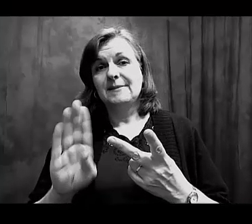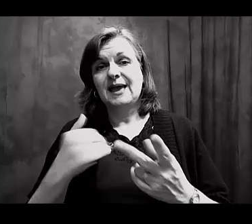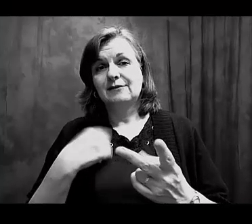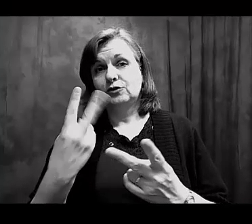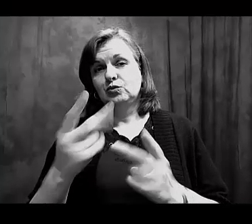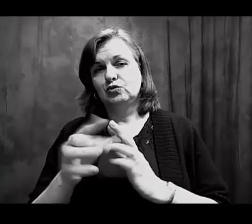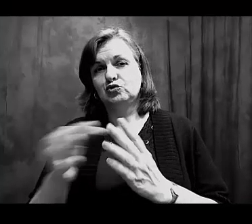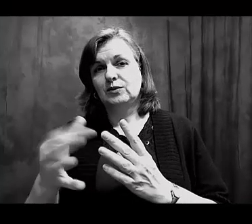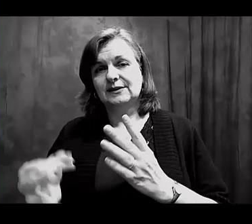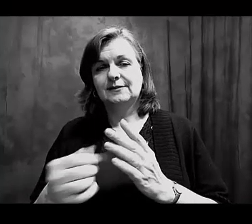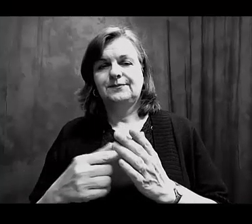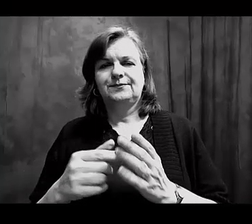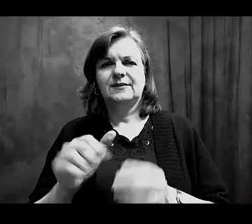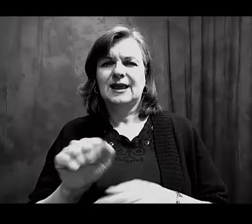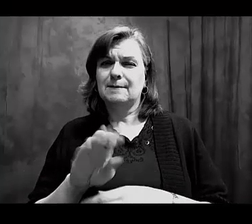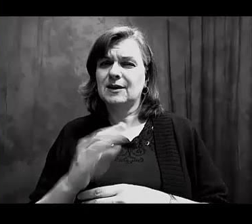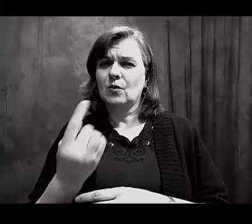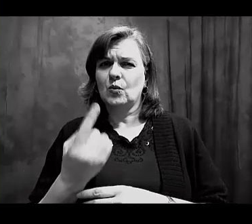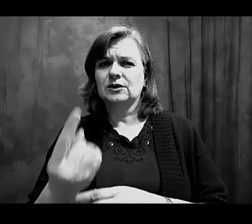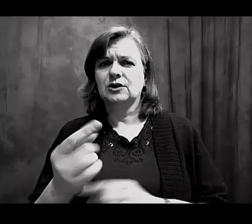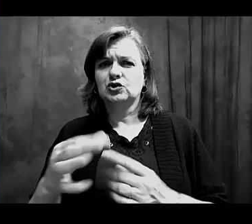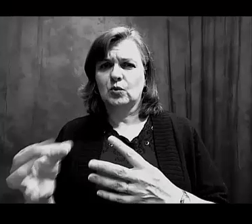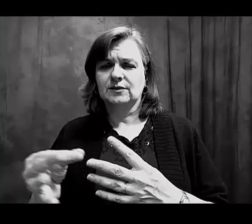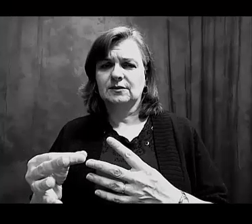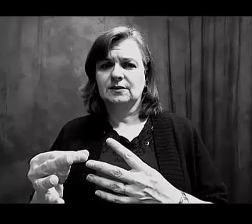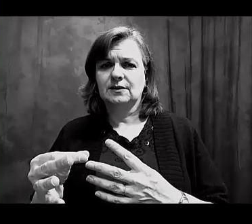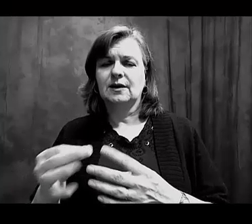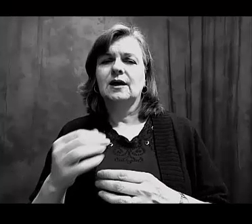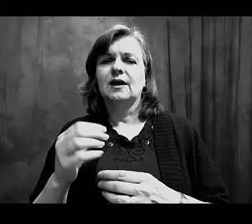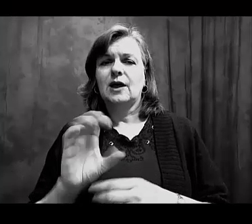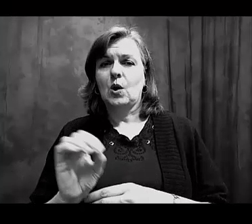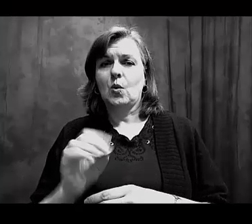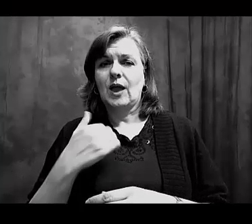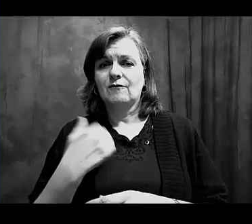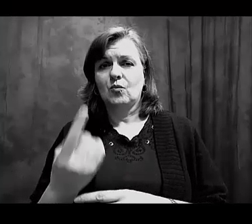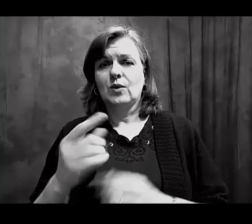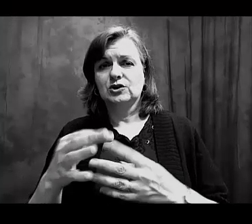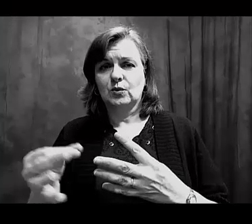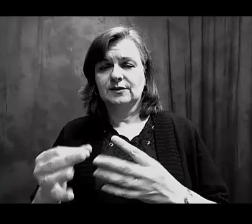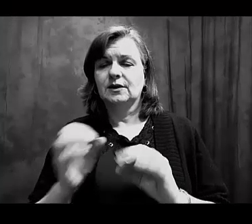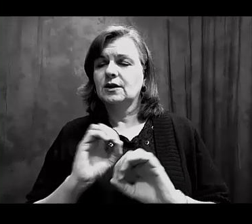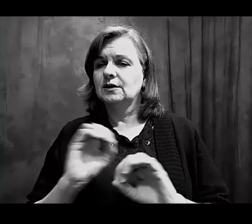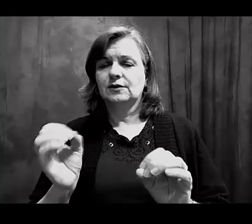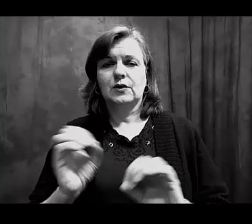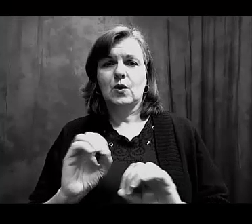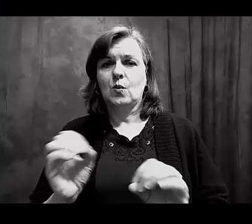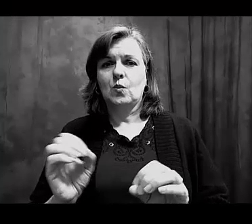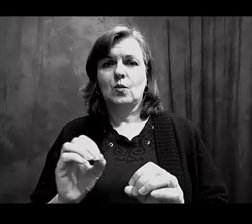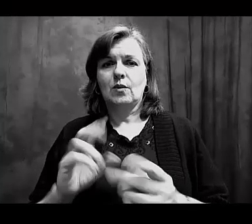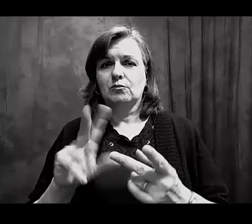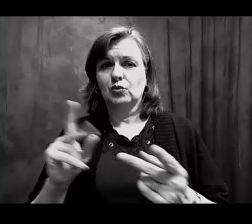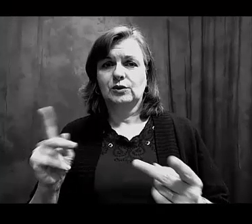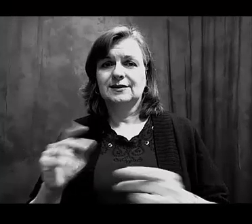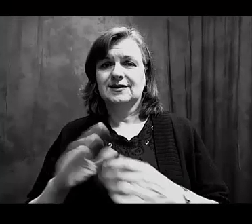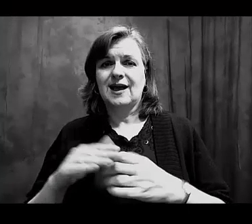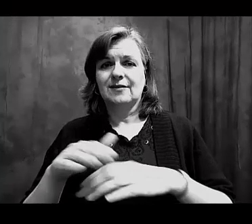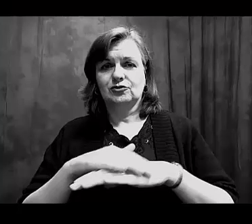genotype. B, two choices. AB, you only have one choice. And O, you only have one choice. You have no